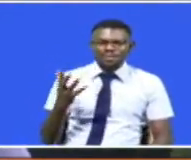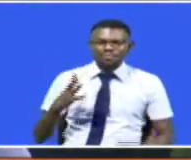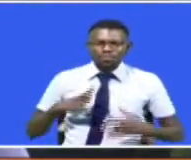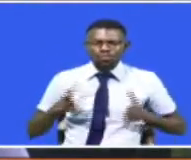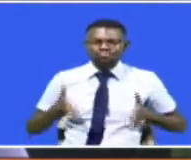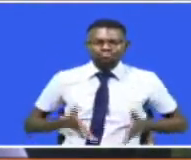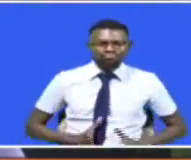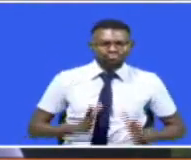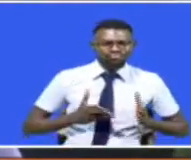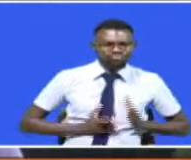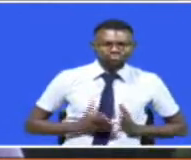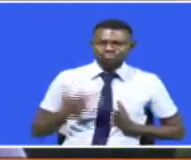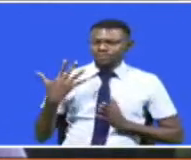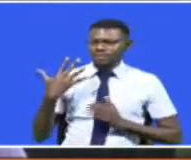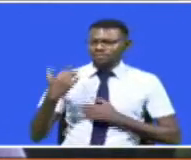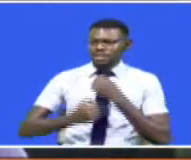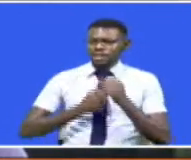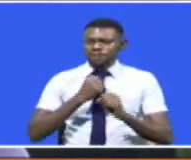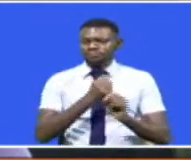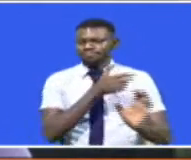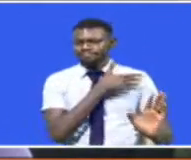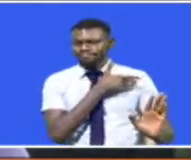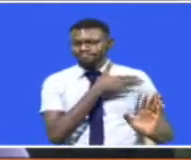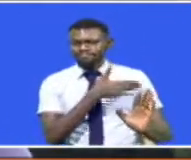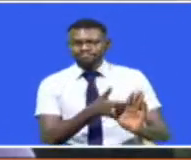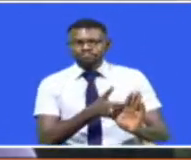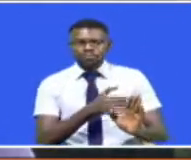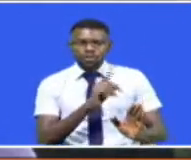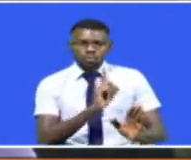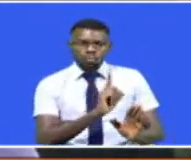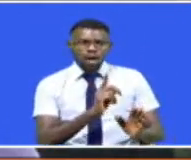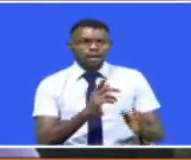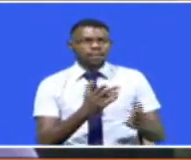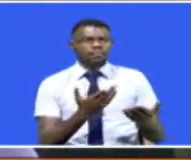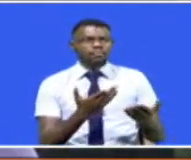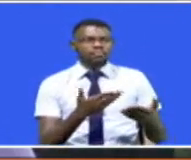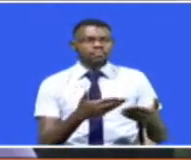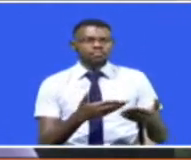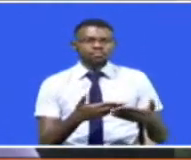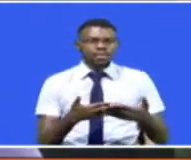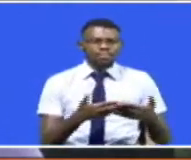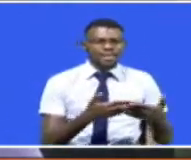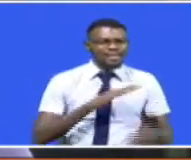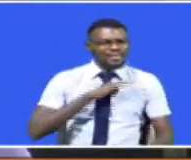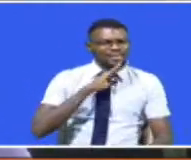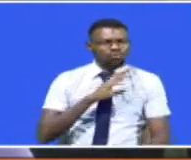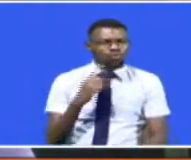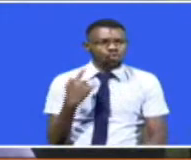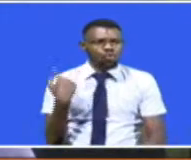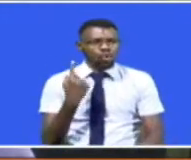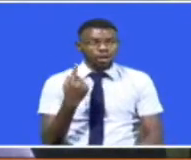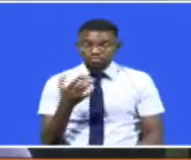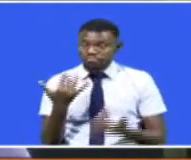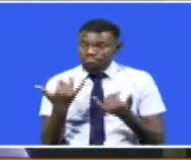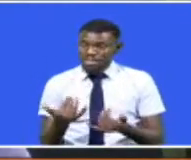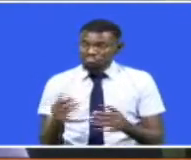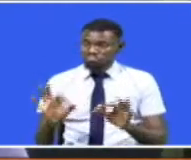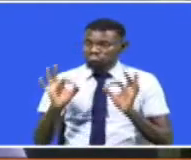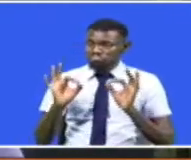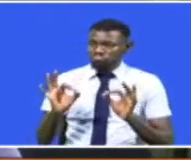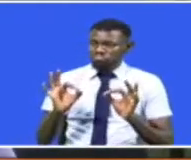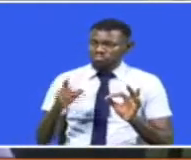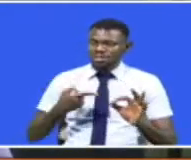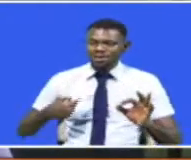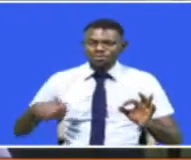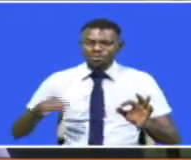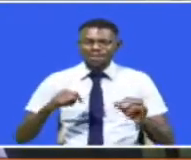5 years, and only one fatality, which is absolutely fantastic. And we are happy that